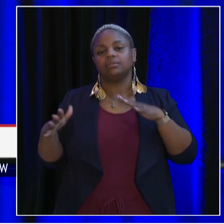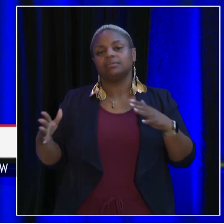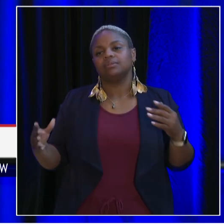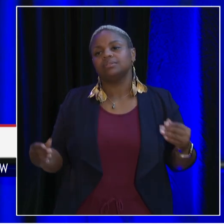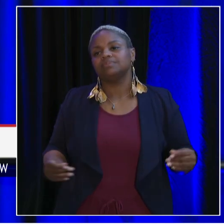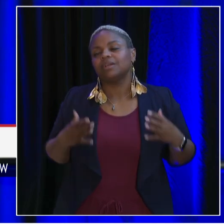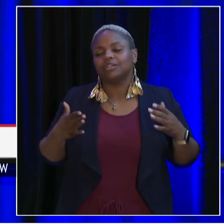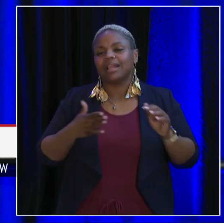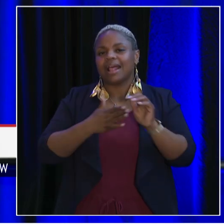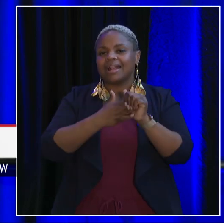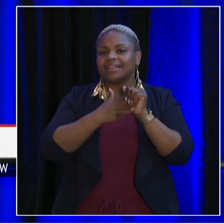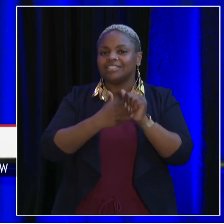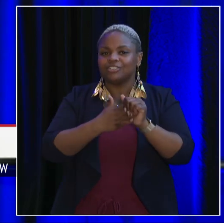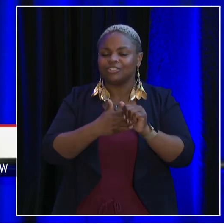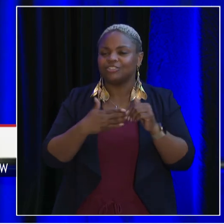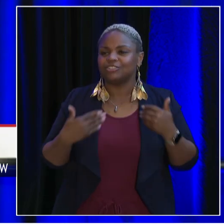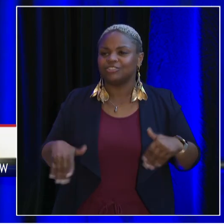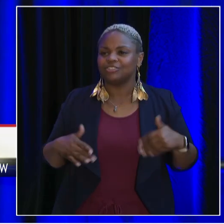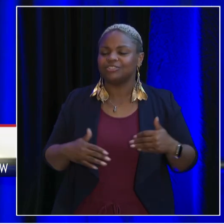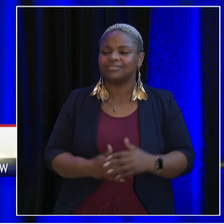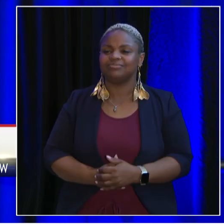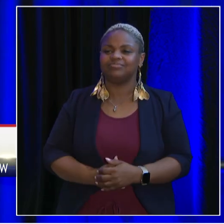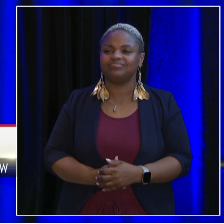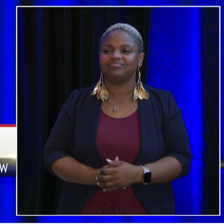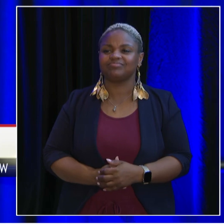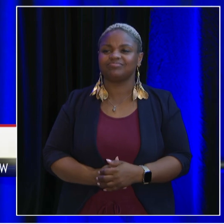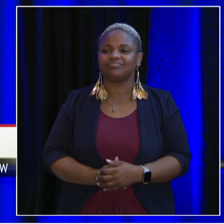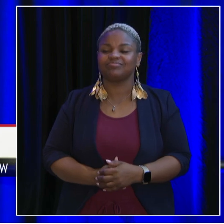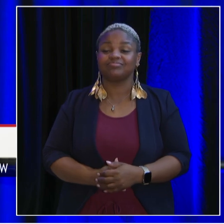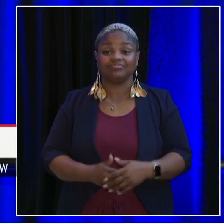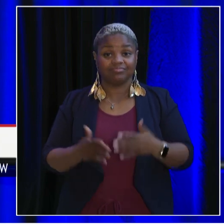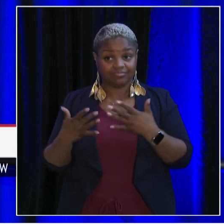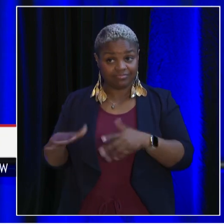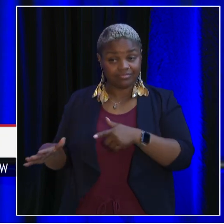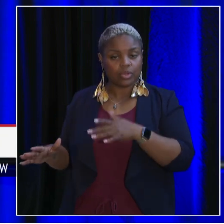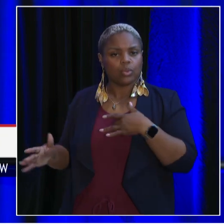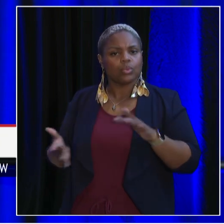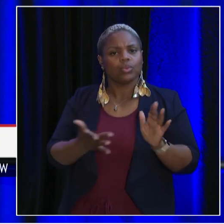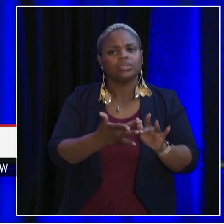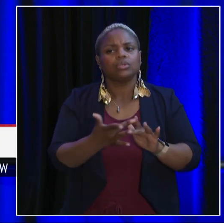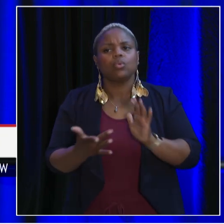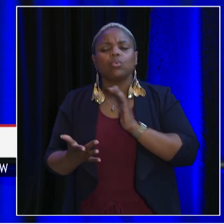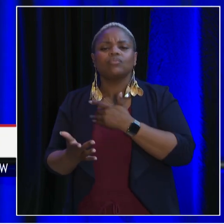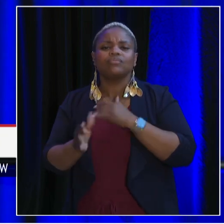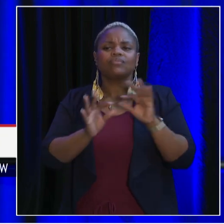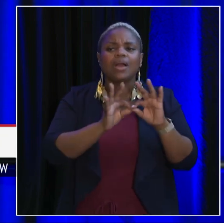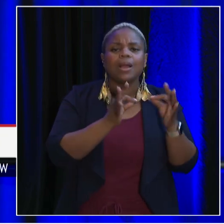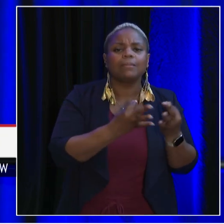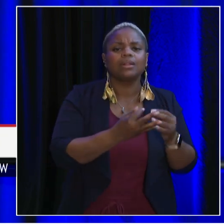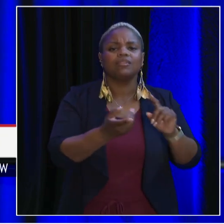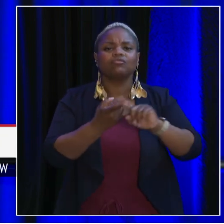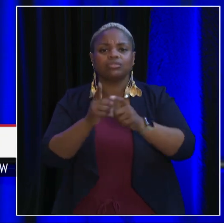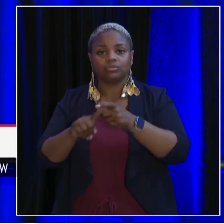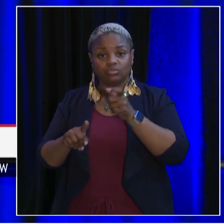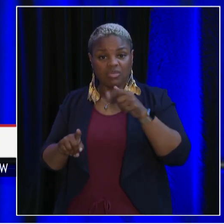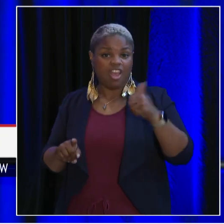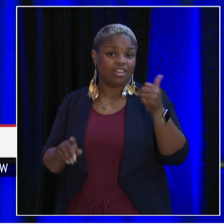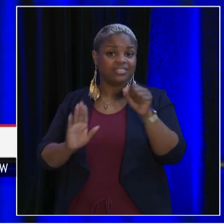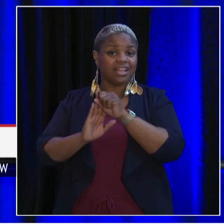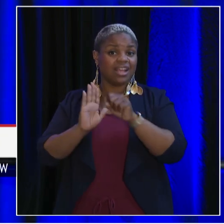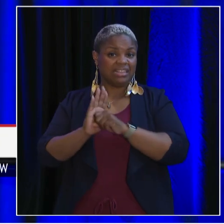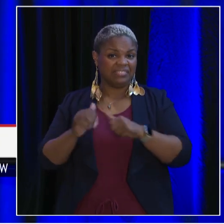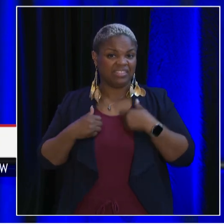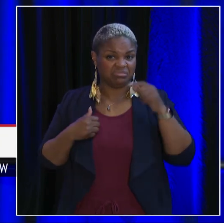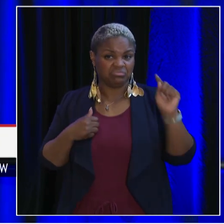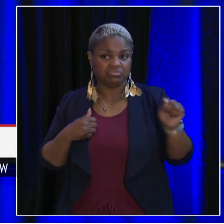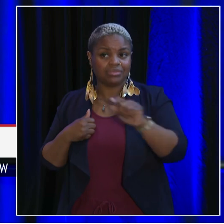Then, we each need to tell our family and friends in other states why DC statehood is a requirement. I'm going to